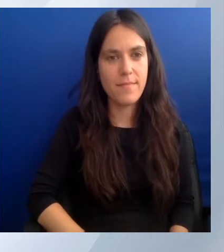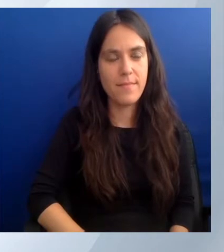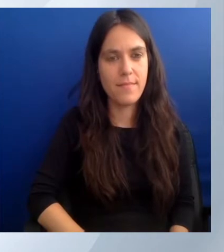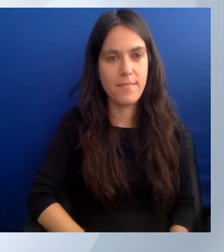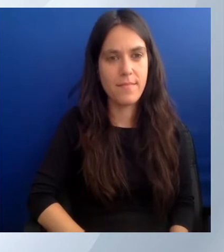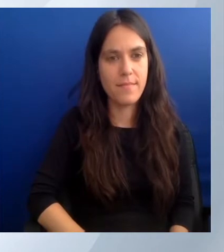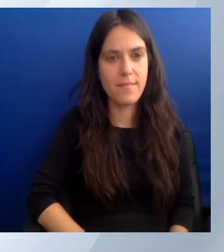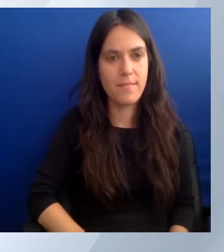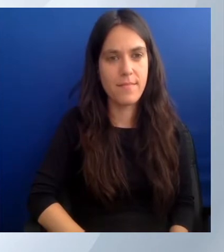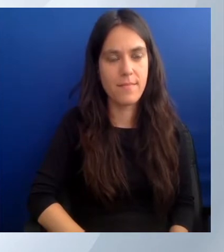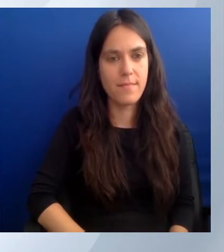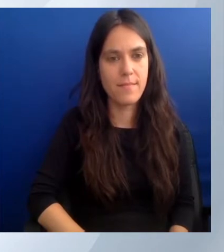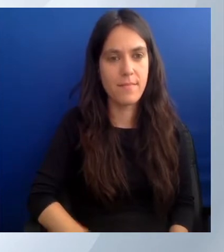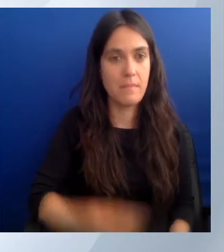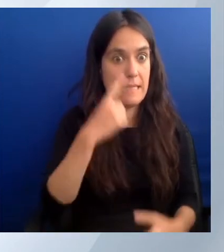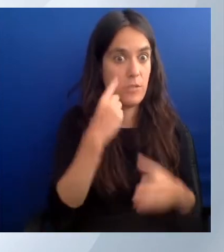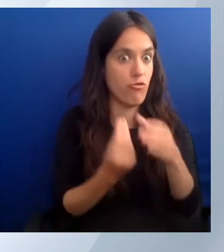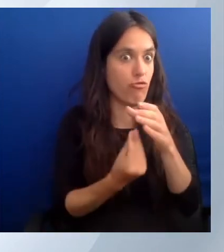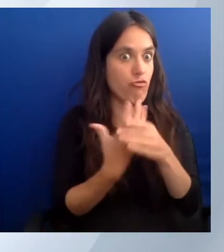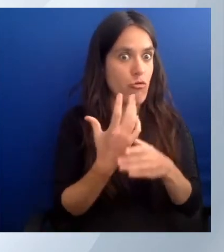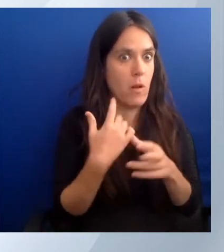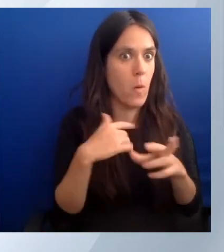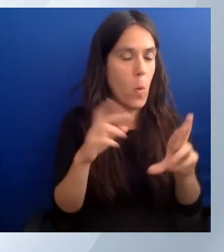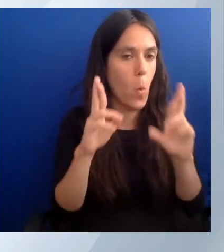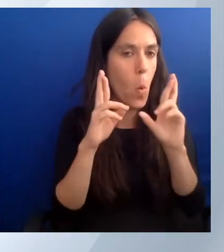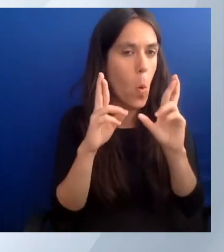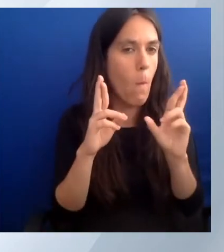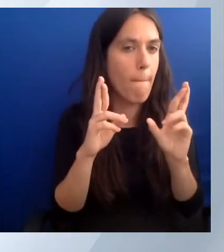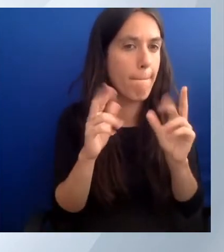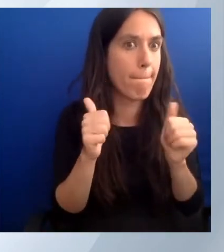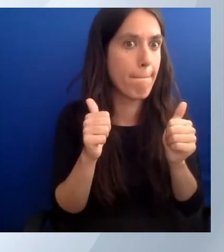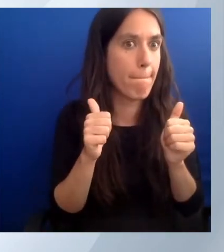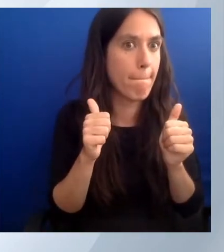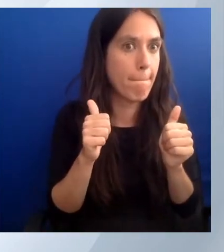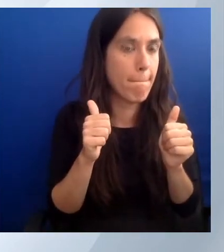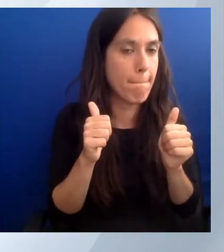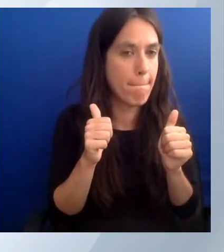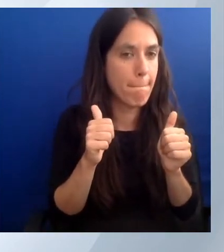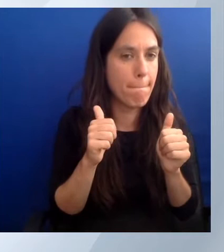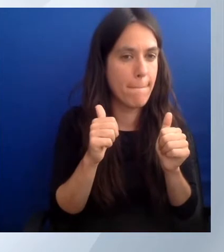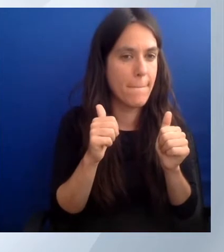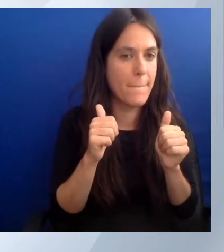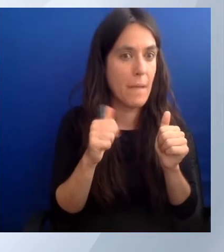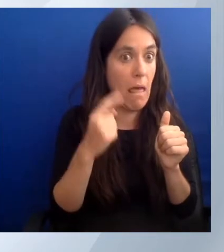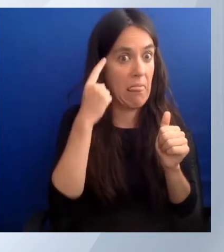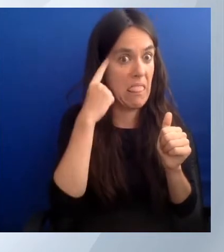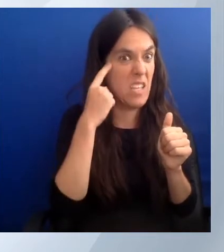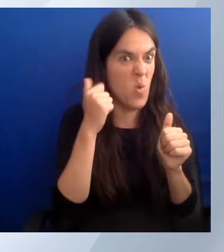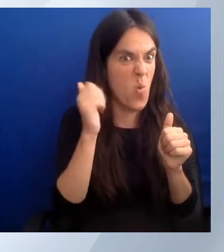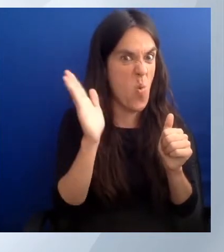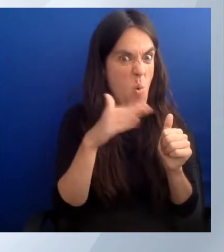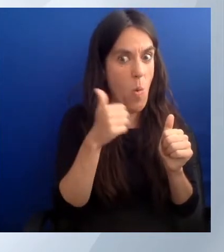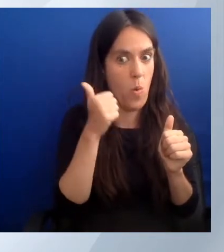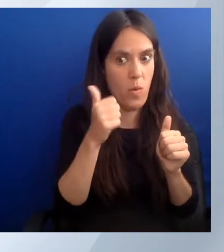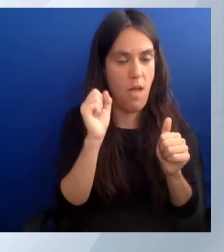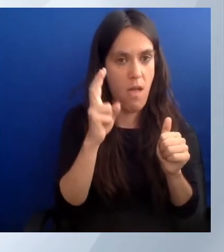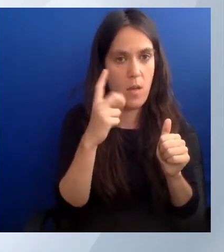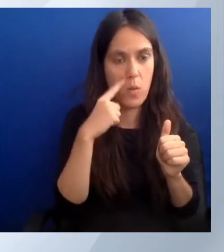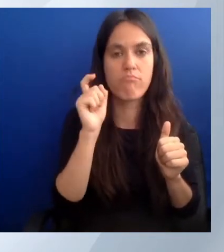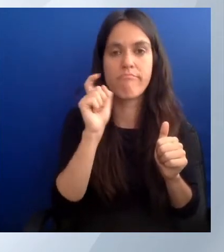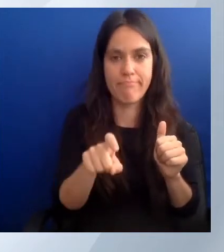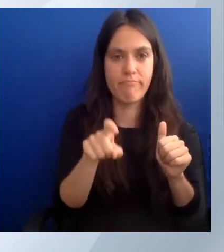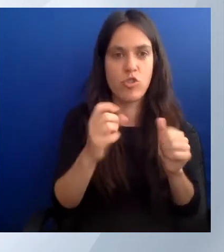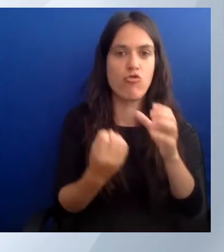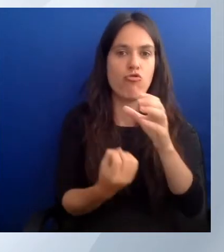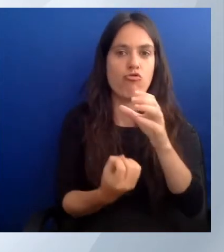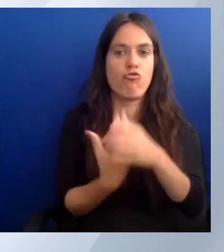one quick check to make sure that I've not done anything daft. And I think that's all okay. So we'll click create. Azure